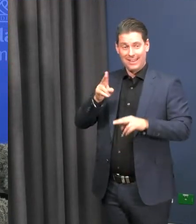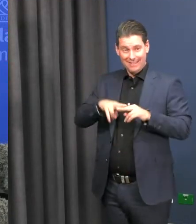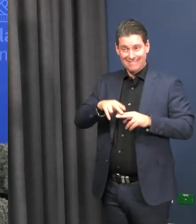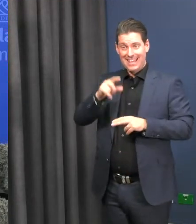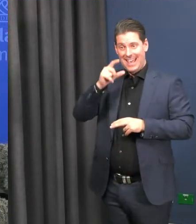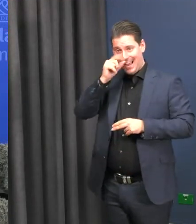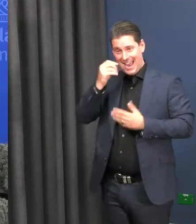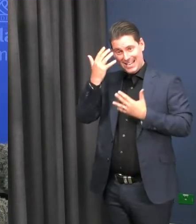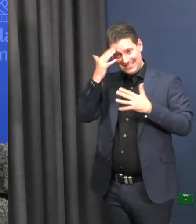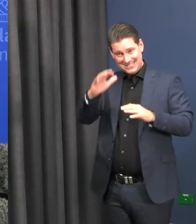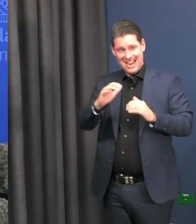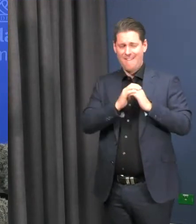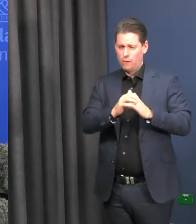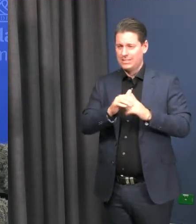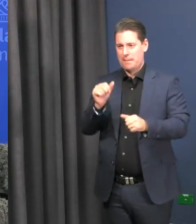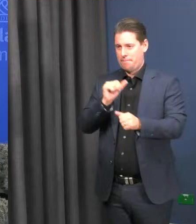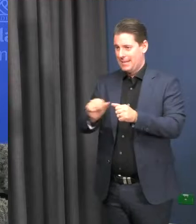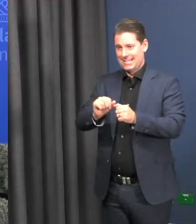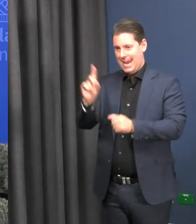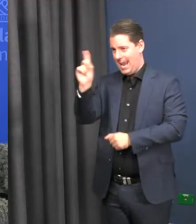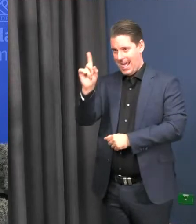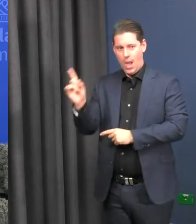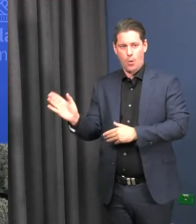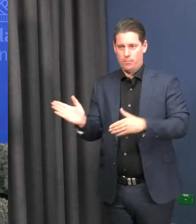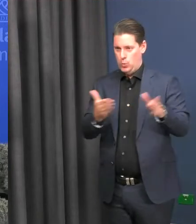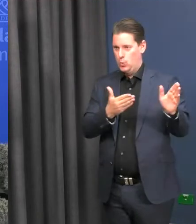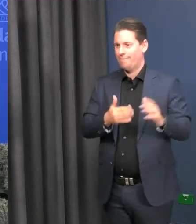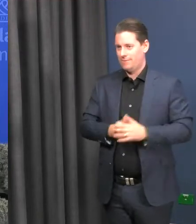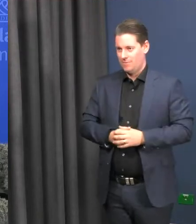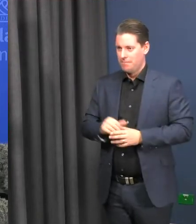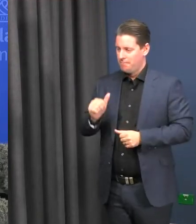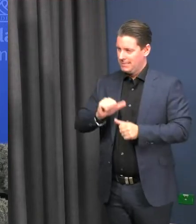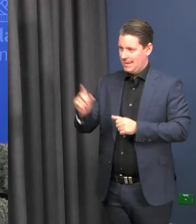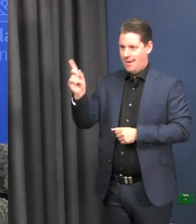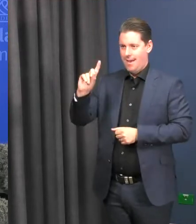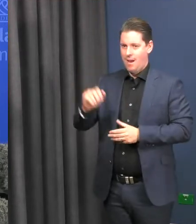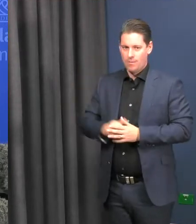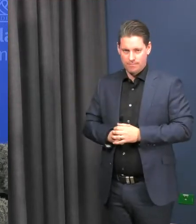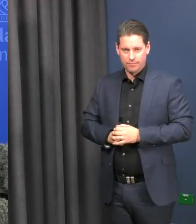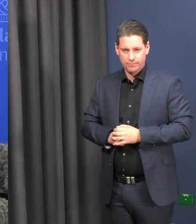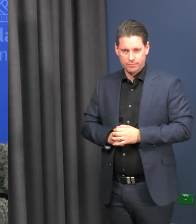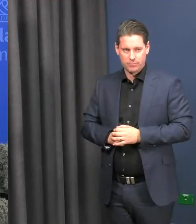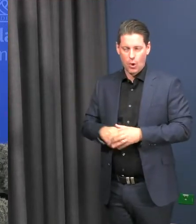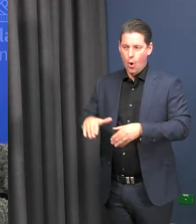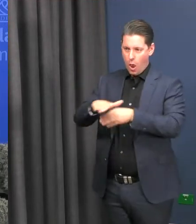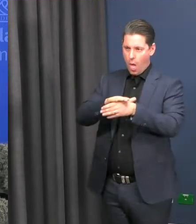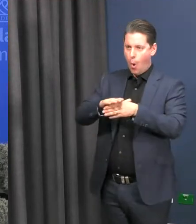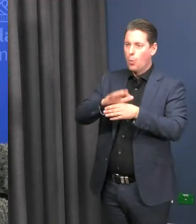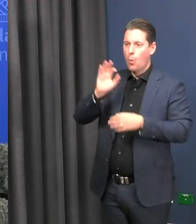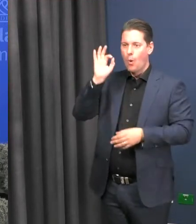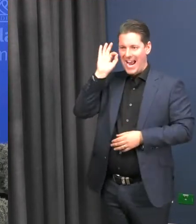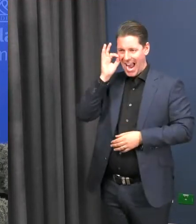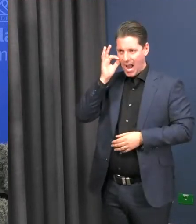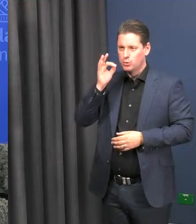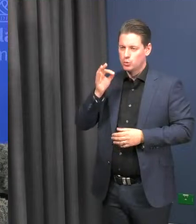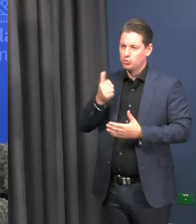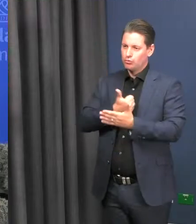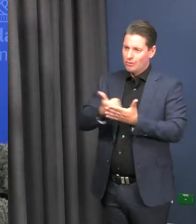with family and friends, take that option. And the councils are updating that modelling, and I think the Lord